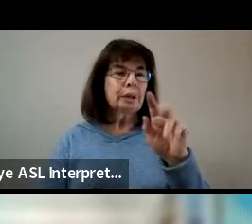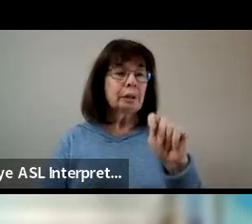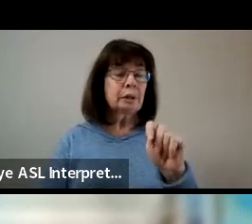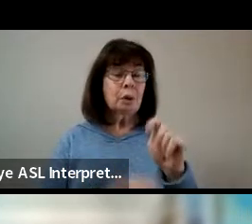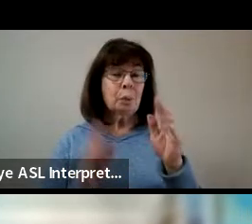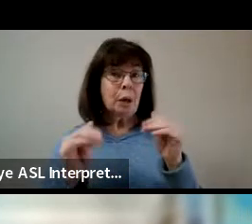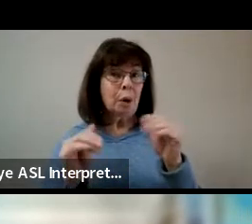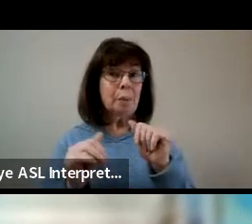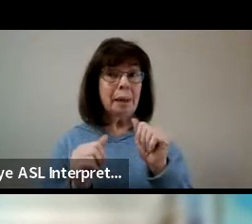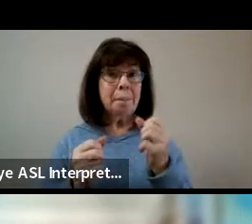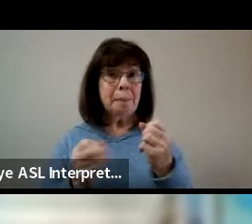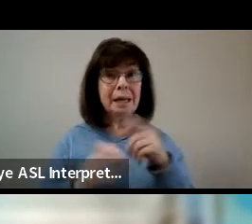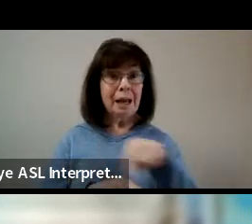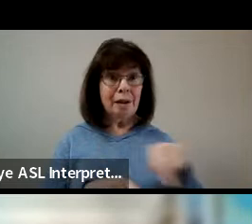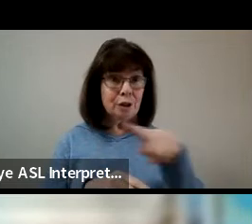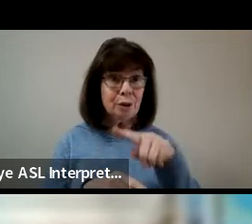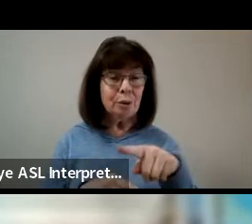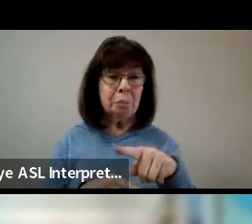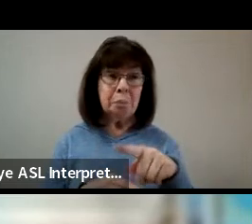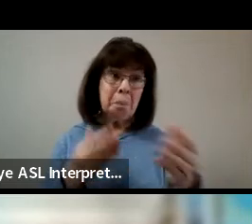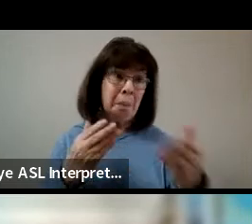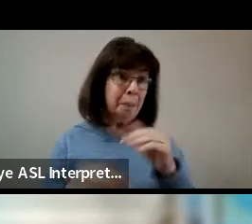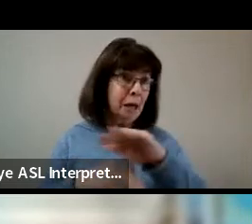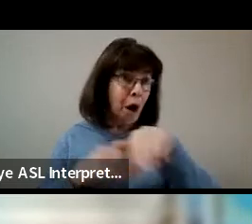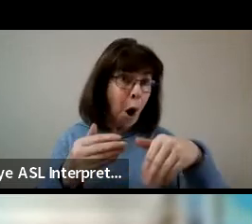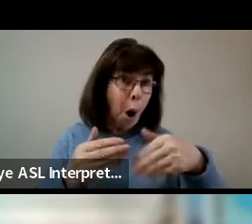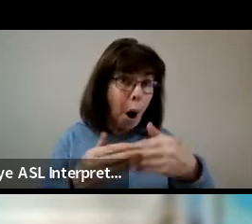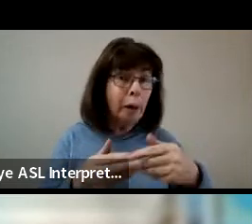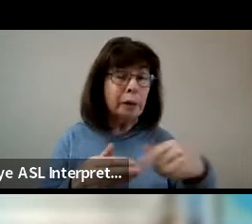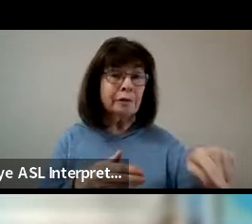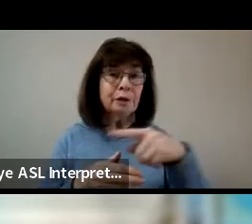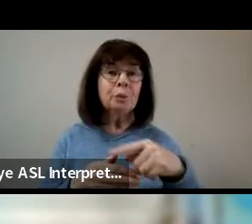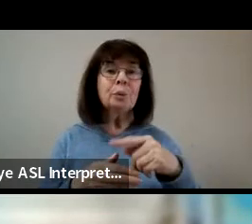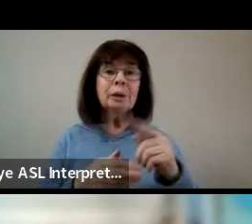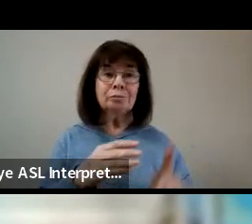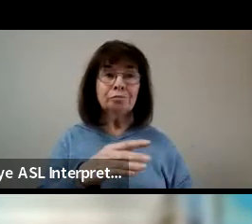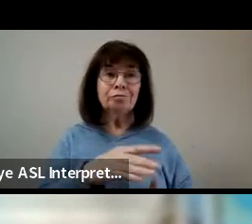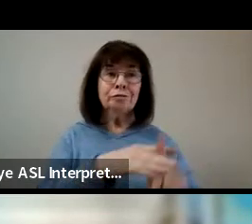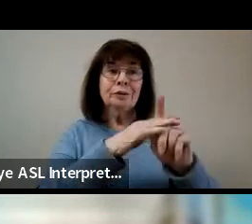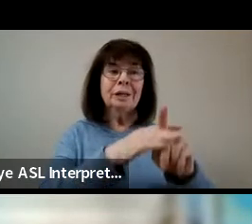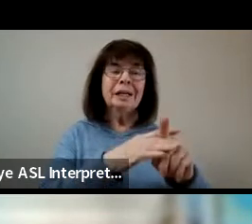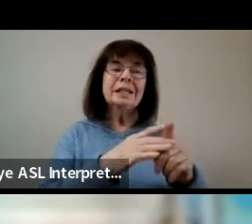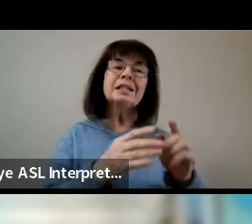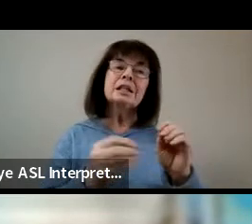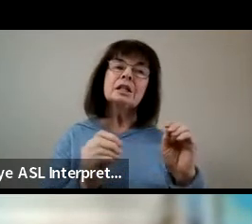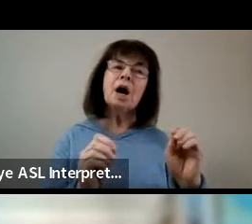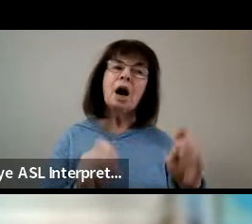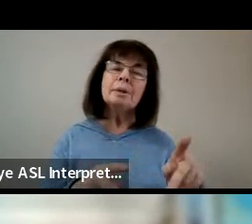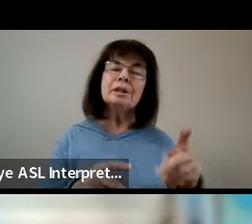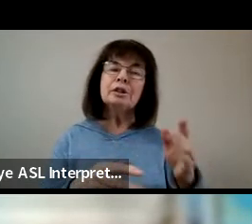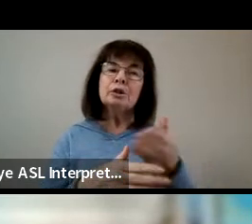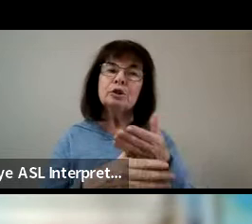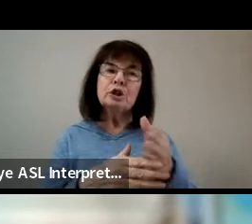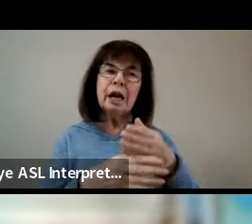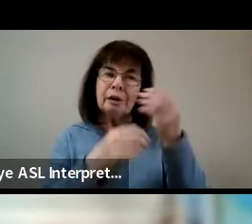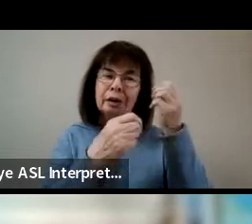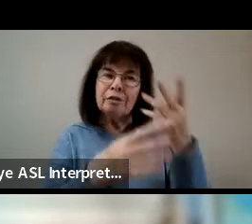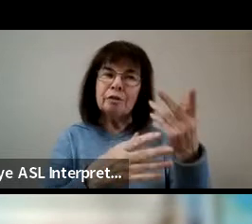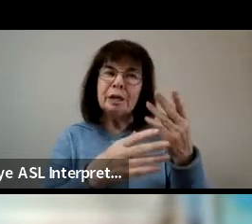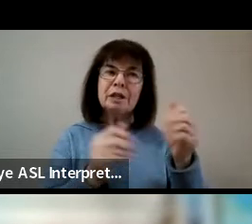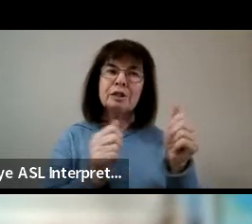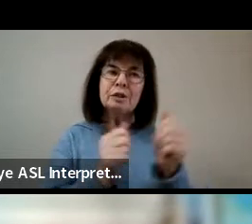of you, will be there. This is an opportunity to share information with us